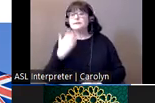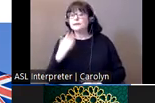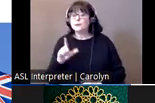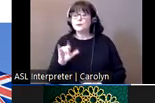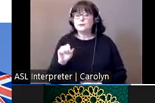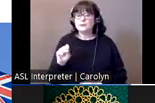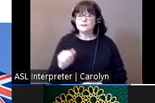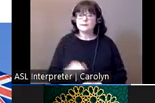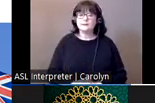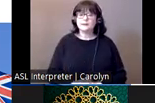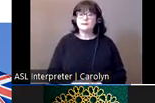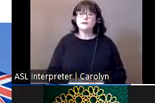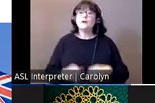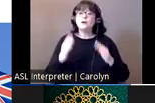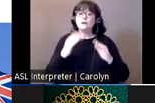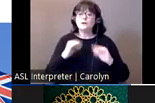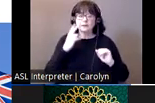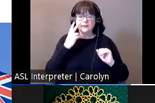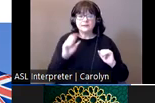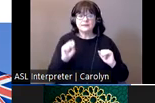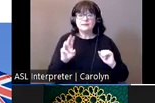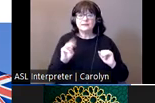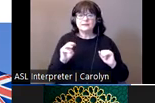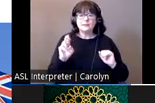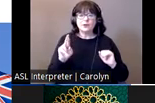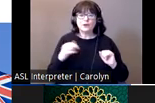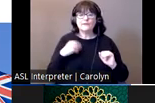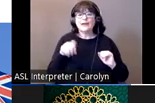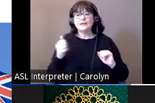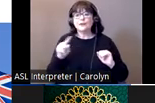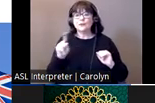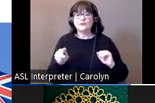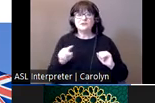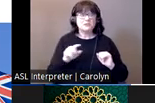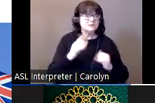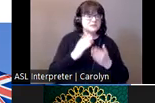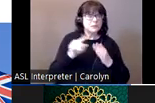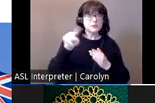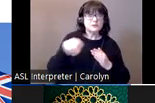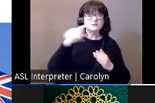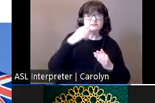And I see Summer's posed another question in the chat, so we'll see if anybody can help with that one as well.